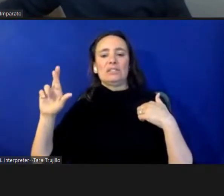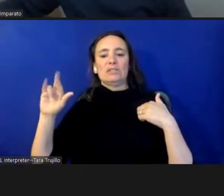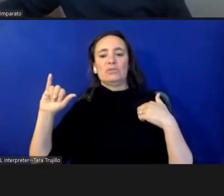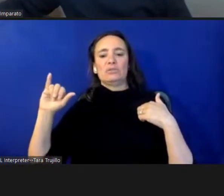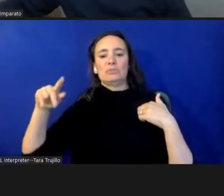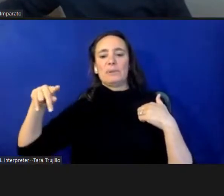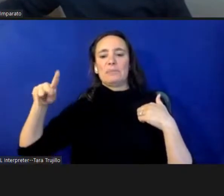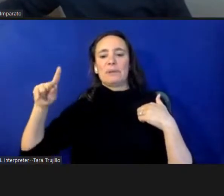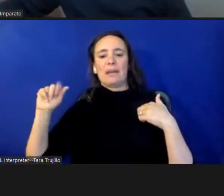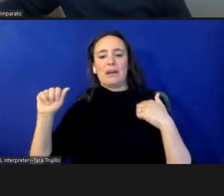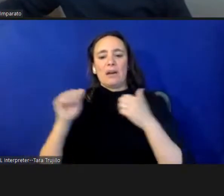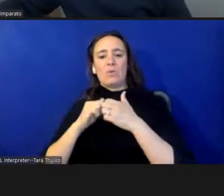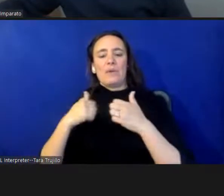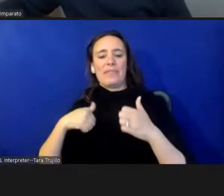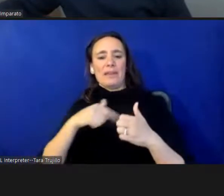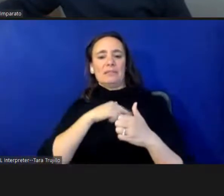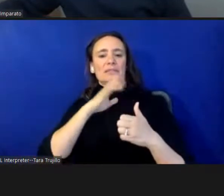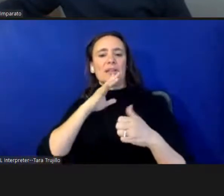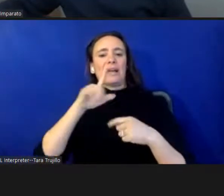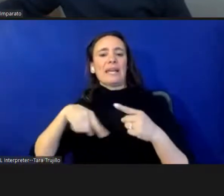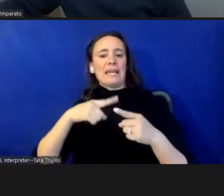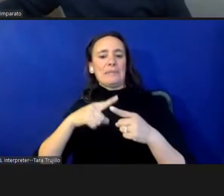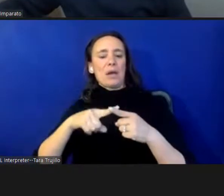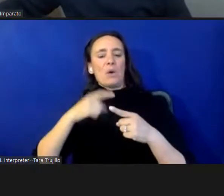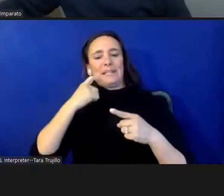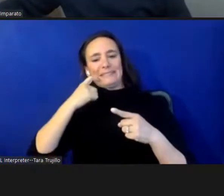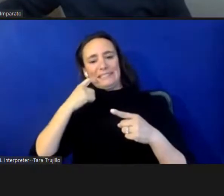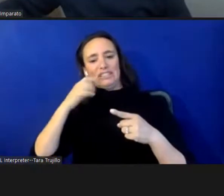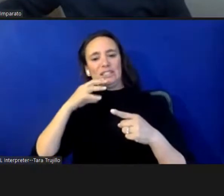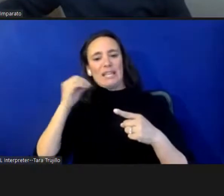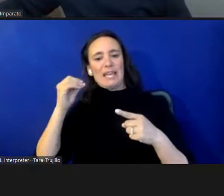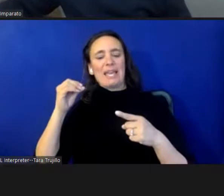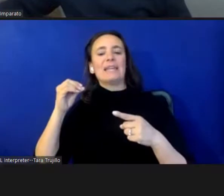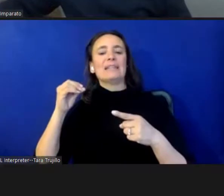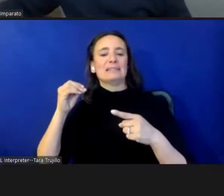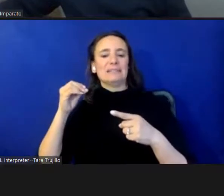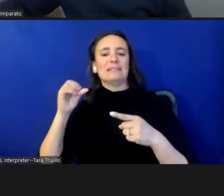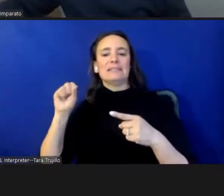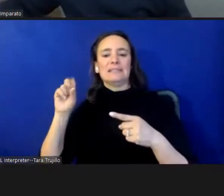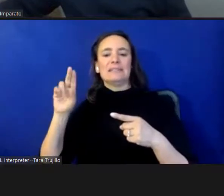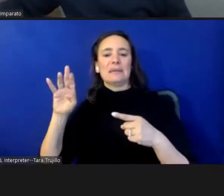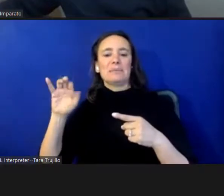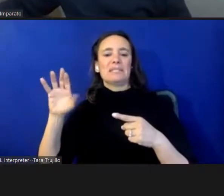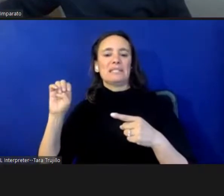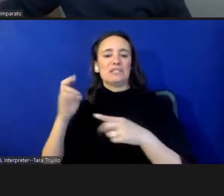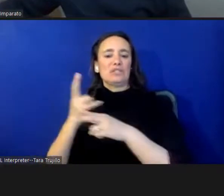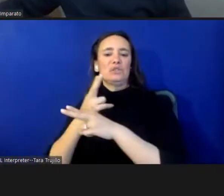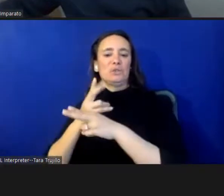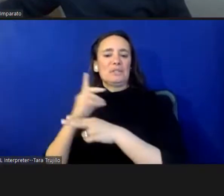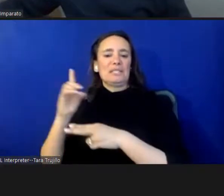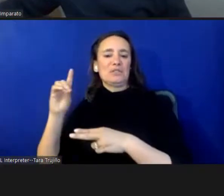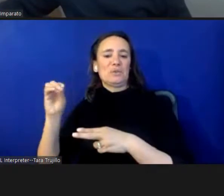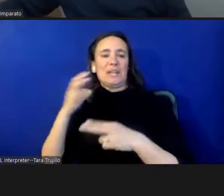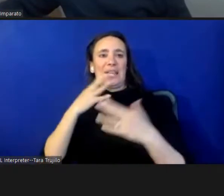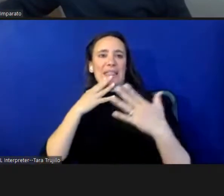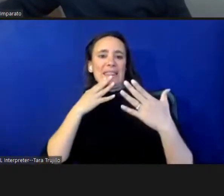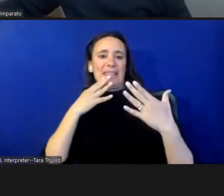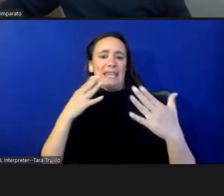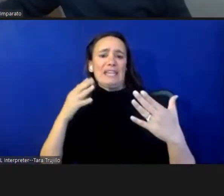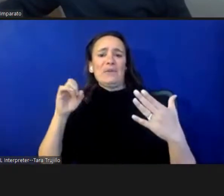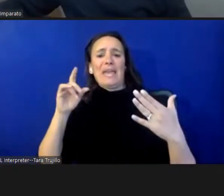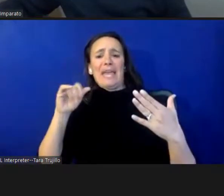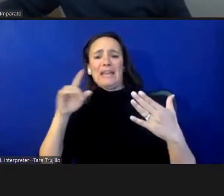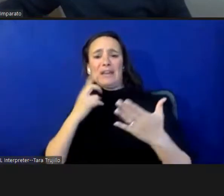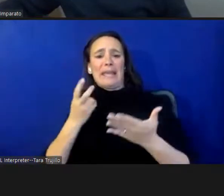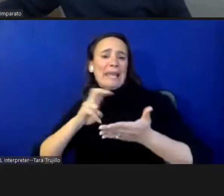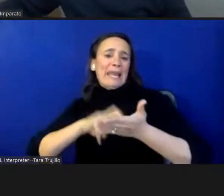addiction and substance use disorder. So it'll be an interesting conversation. Thank you so much, Andy, for getting up so early and being